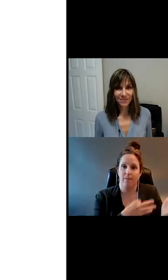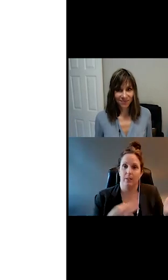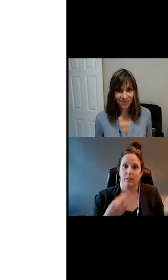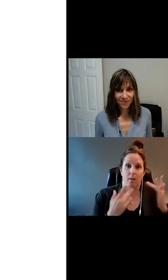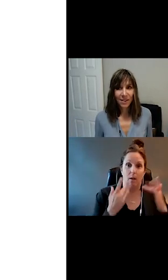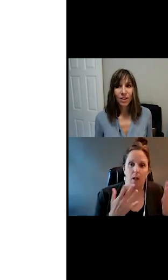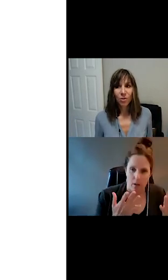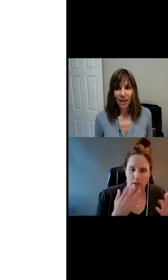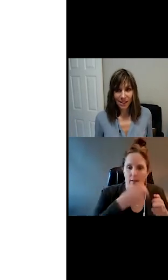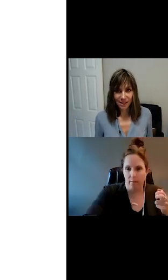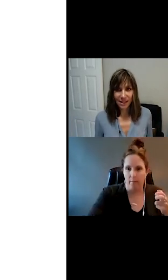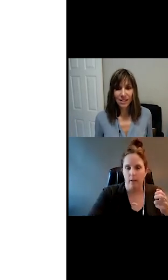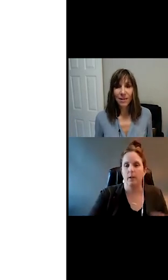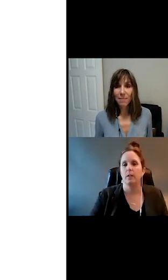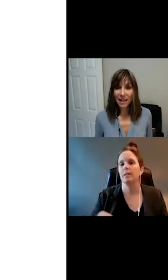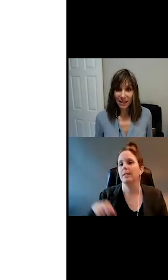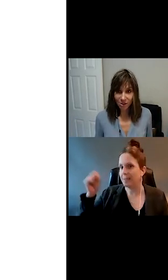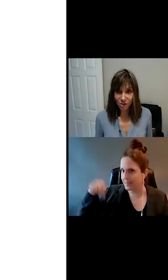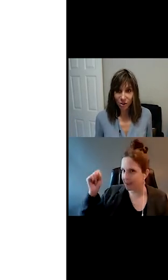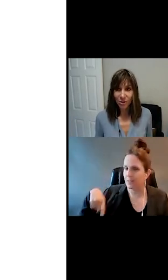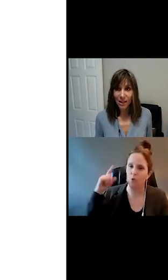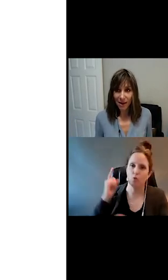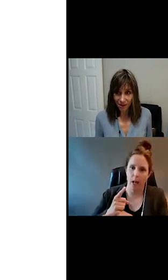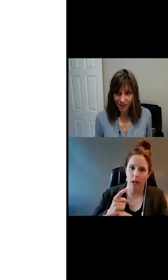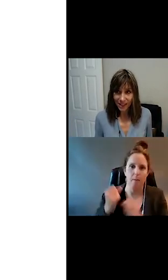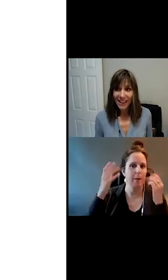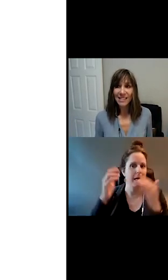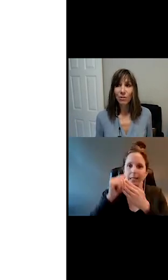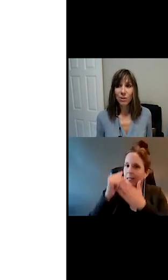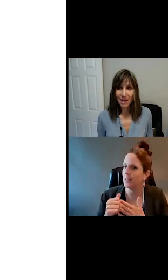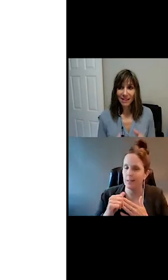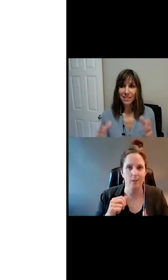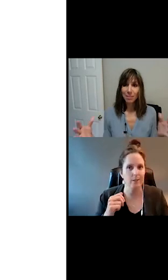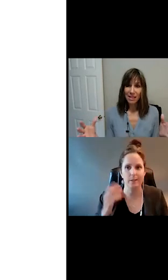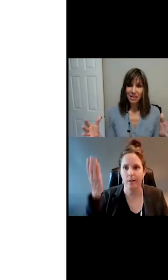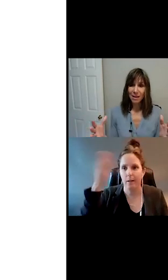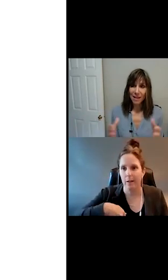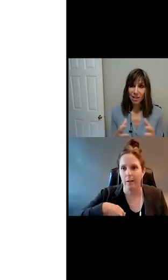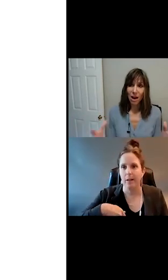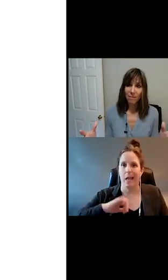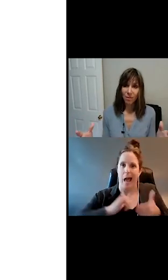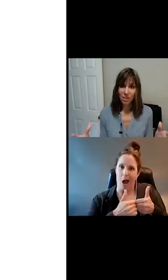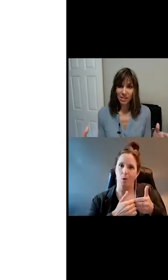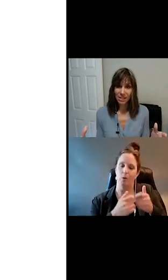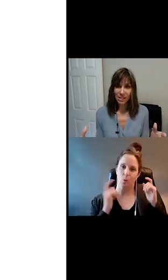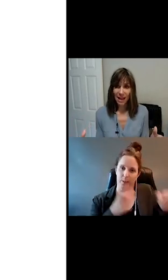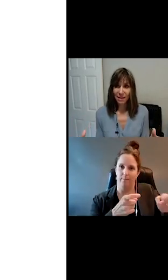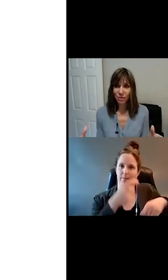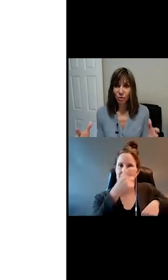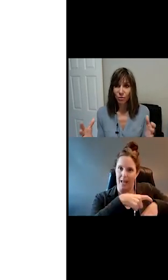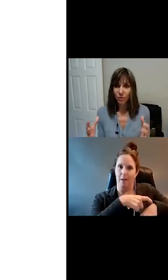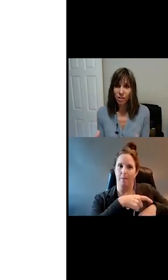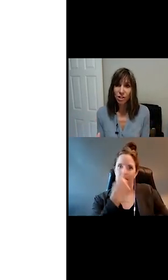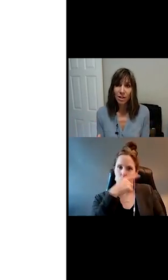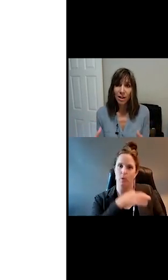Yes, great. That is something many leaders don't think about, is how to make the space and make time for existing